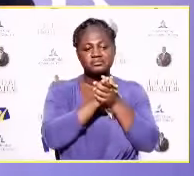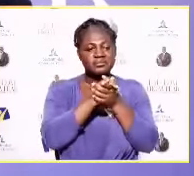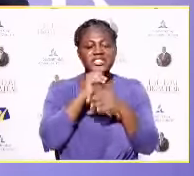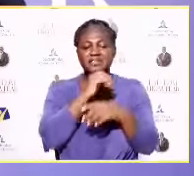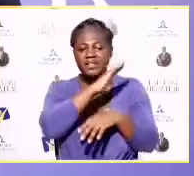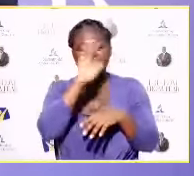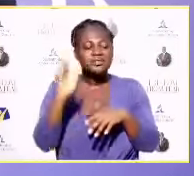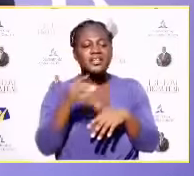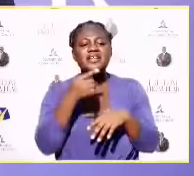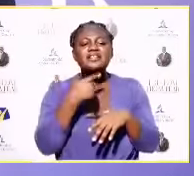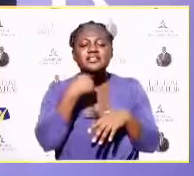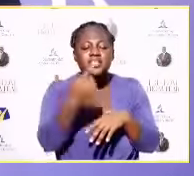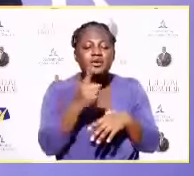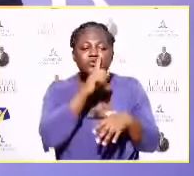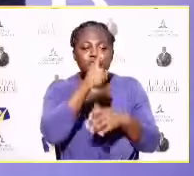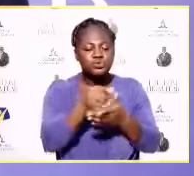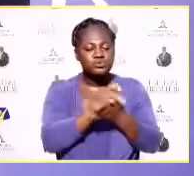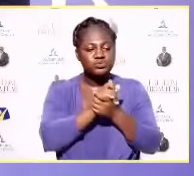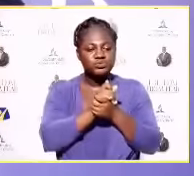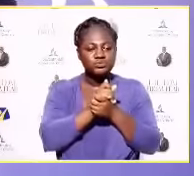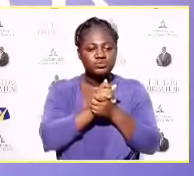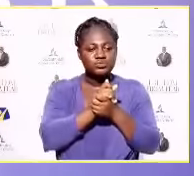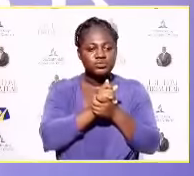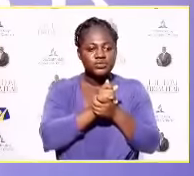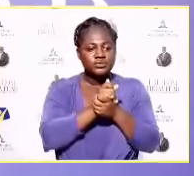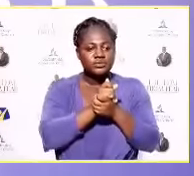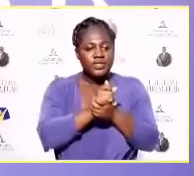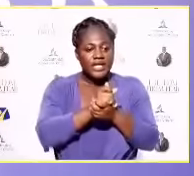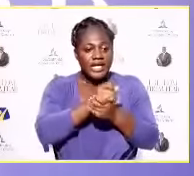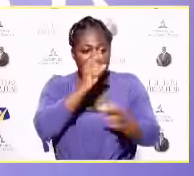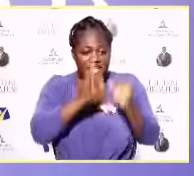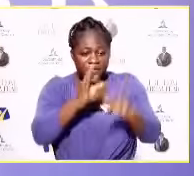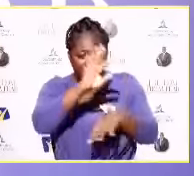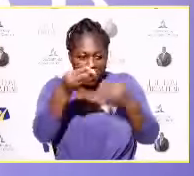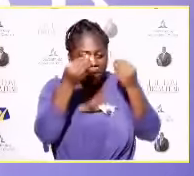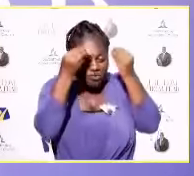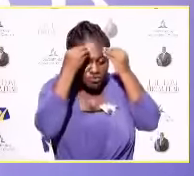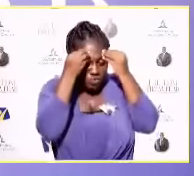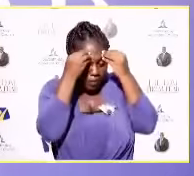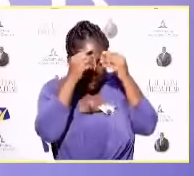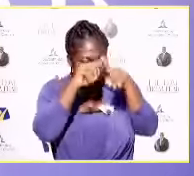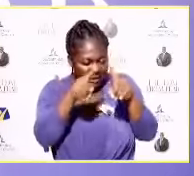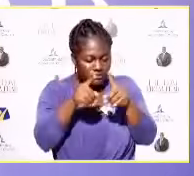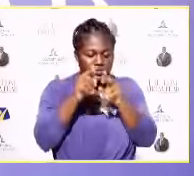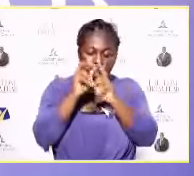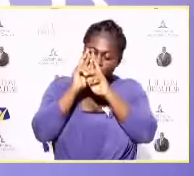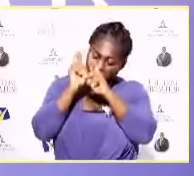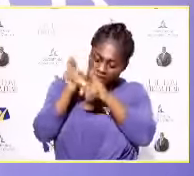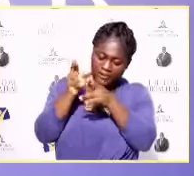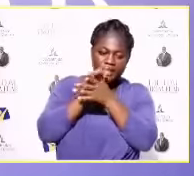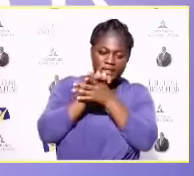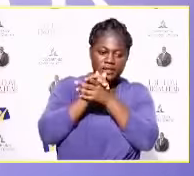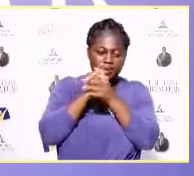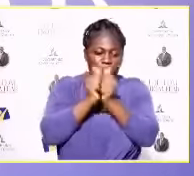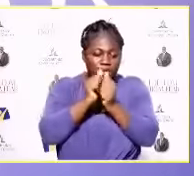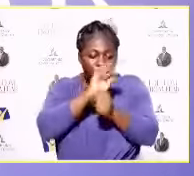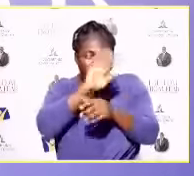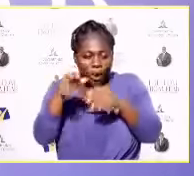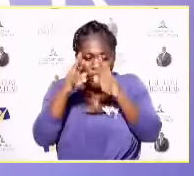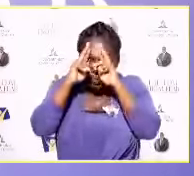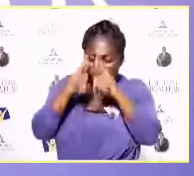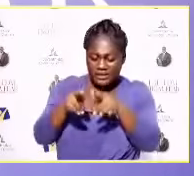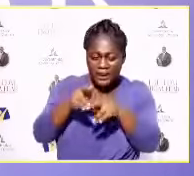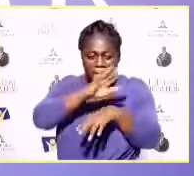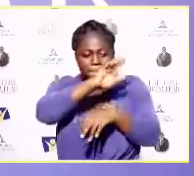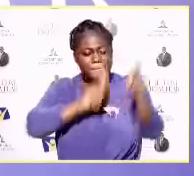people. But these men and women, they know. And with all respect, people are